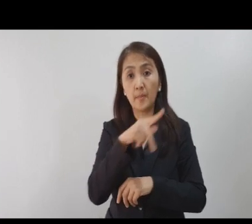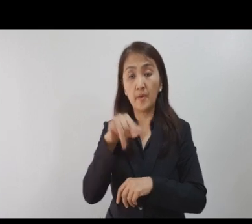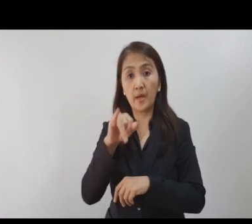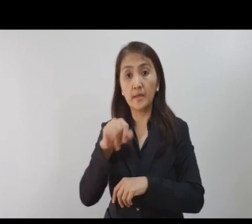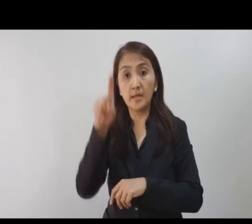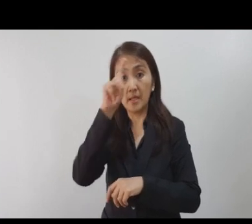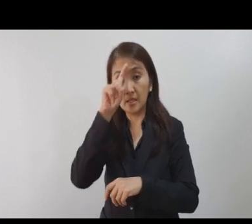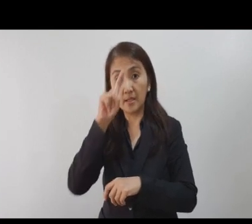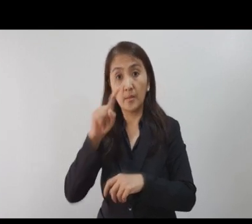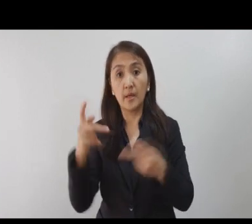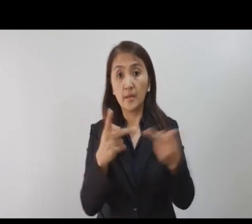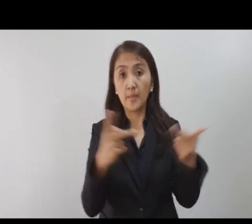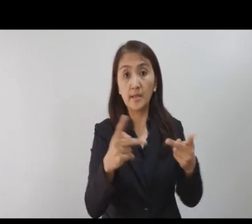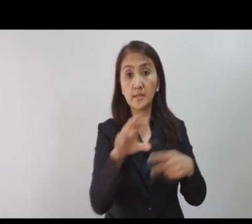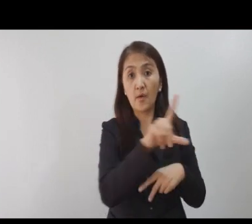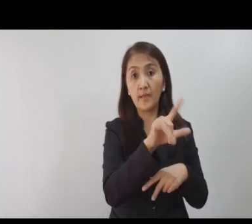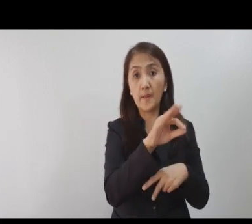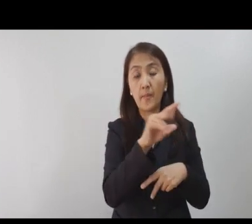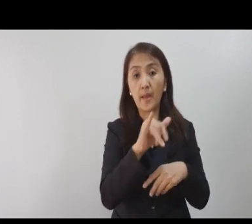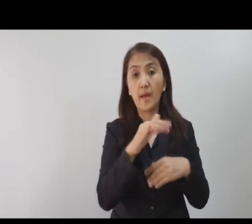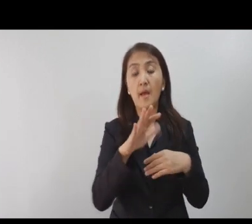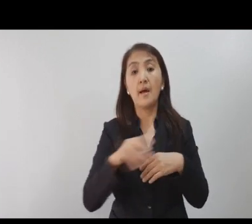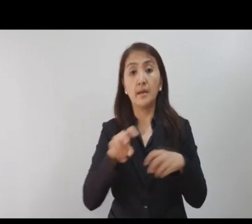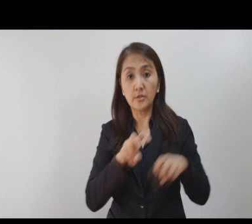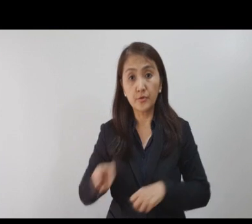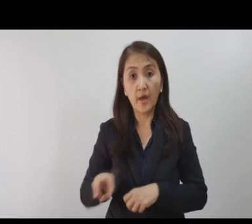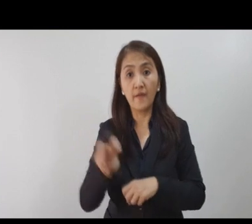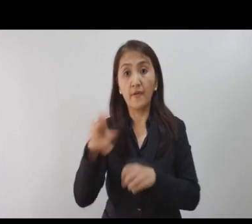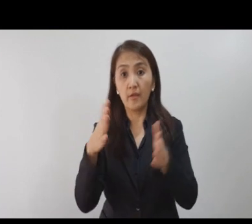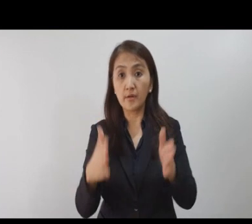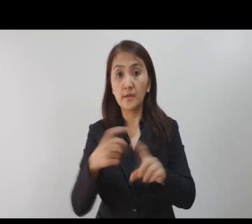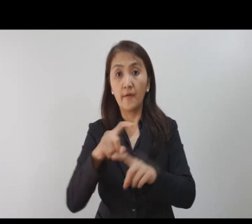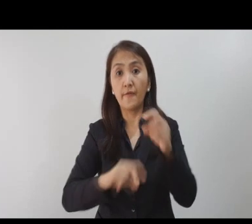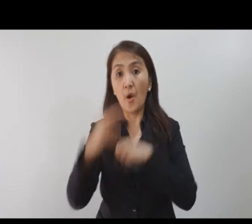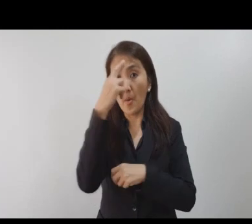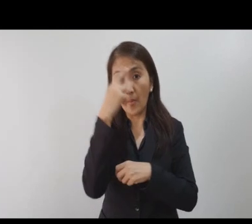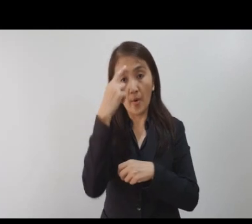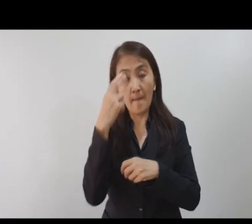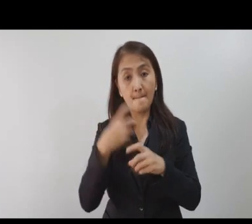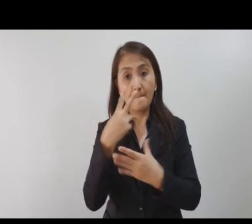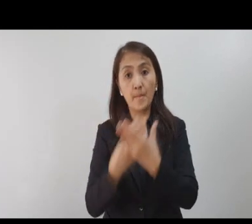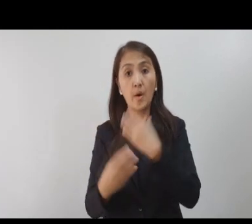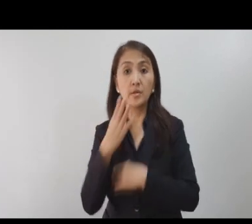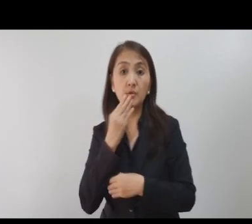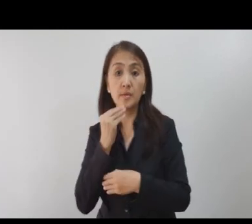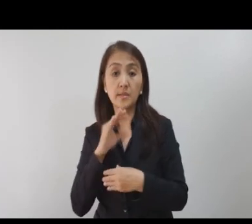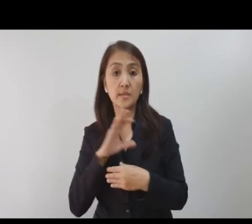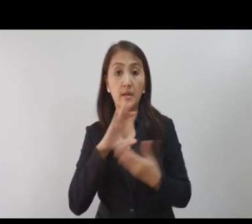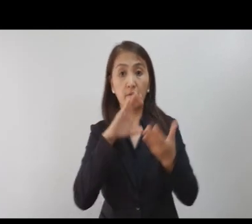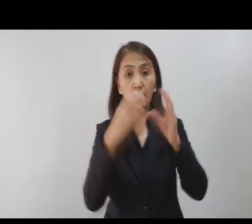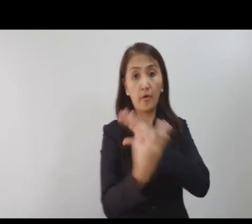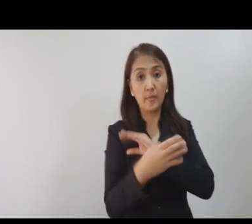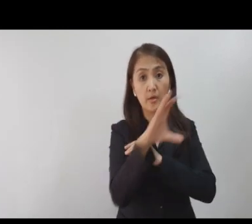Pamphylia, Egypt and the districts of Libya near Cyrene, as well as travelers from Rome, both Jews